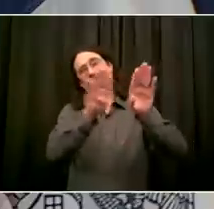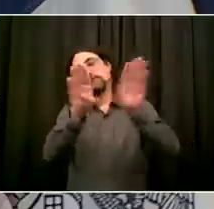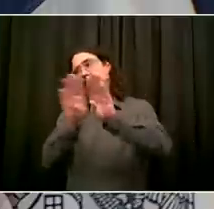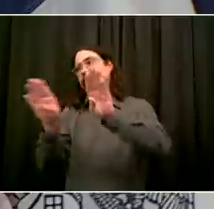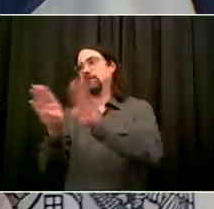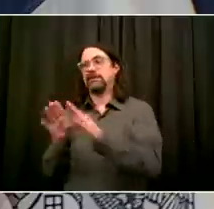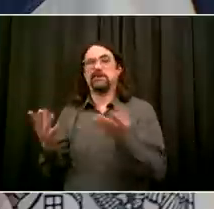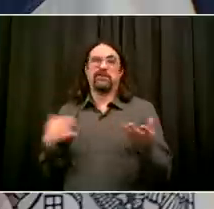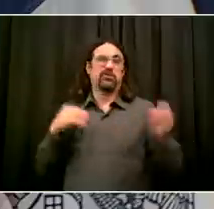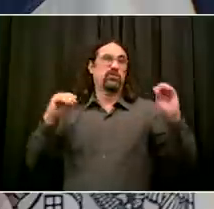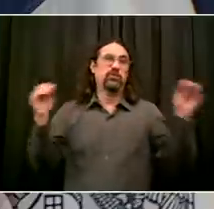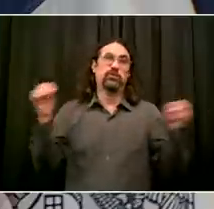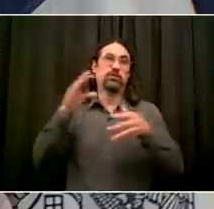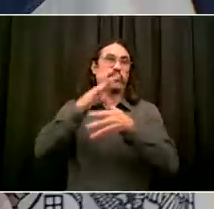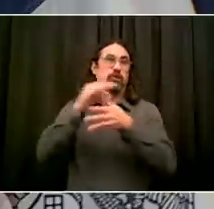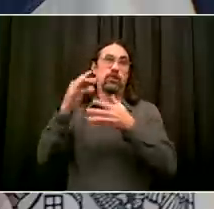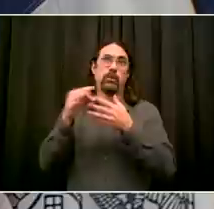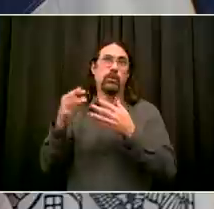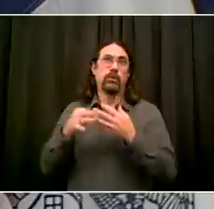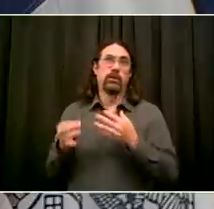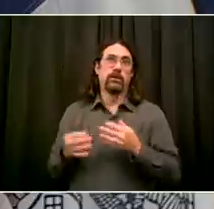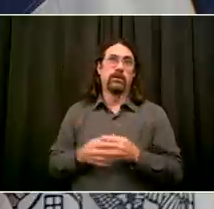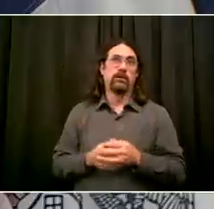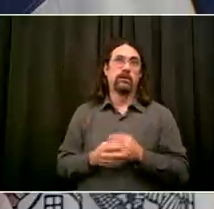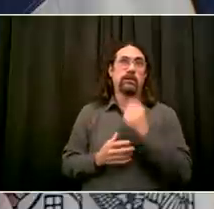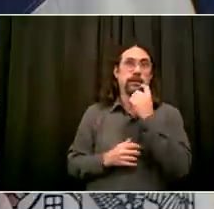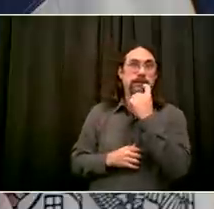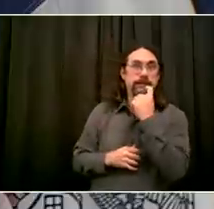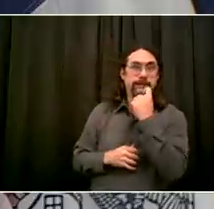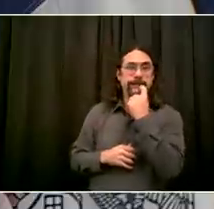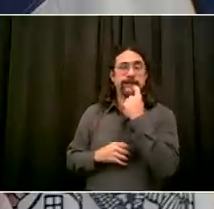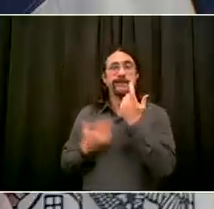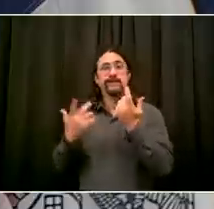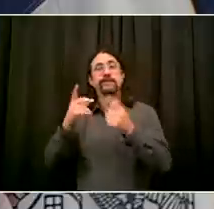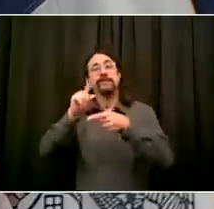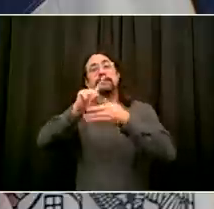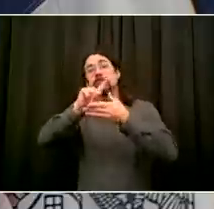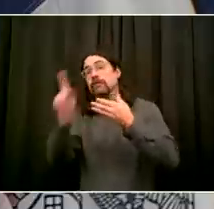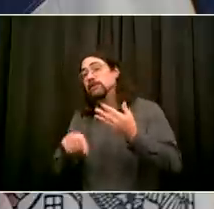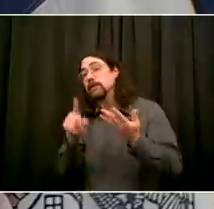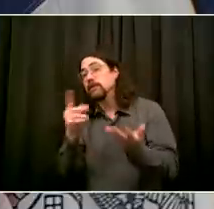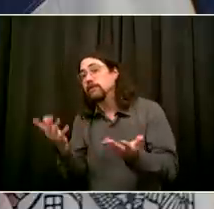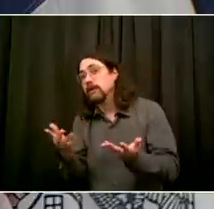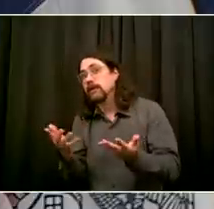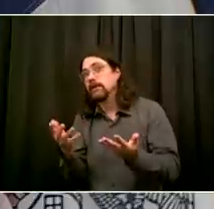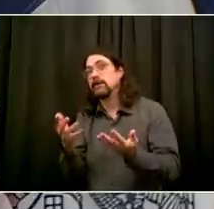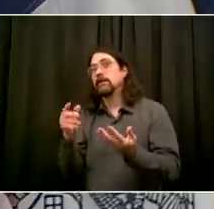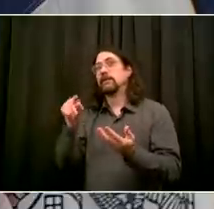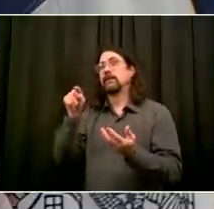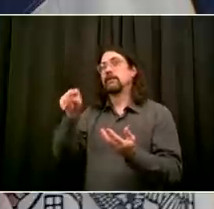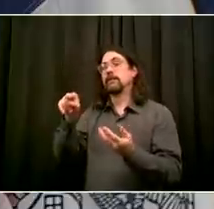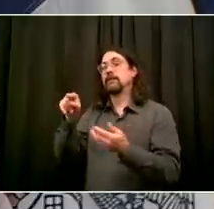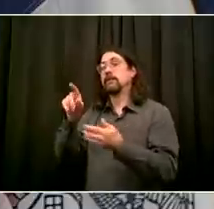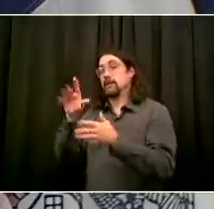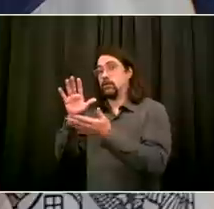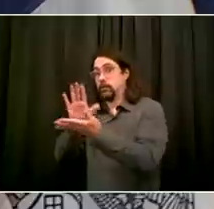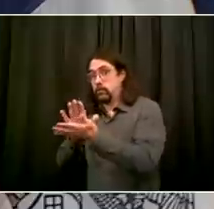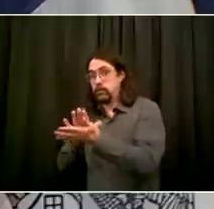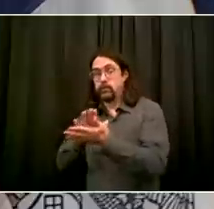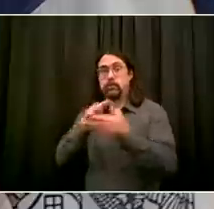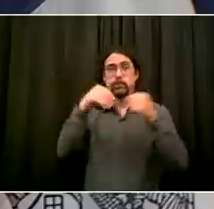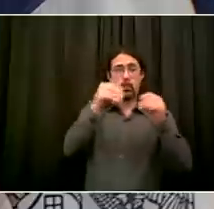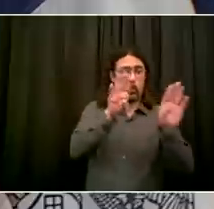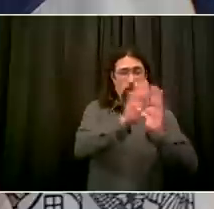that. That's the kind of measure we need now. For our last question, we'll go to Katie from the Wall Street Journal.